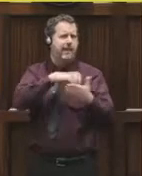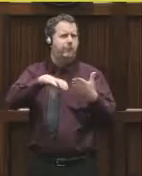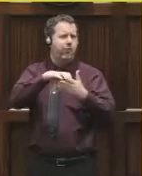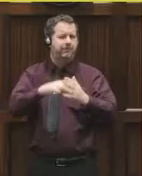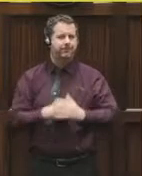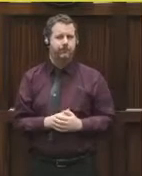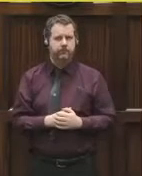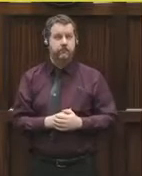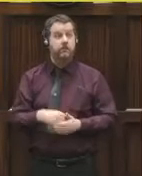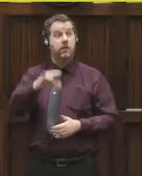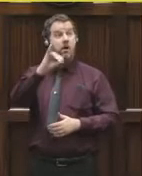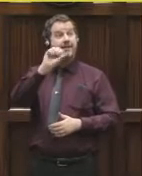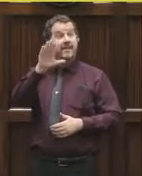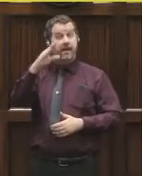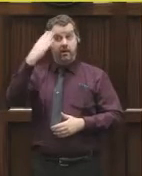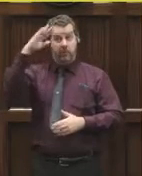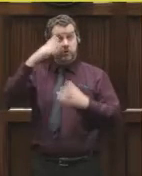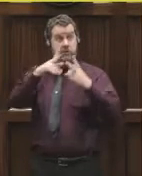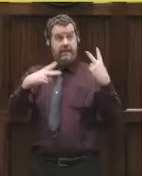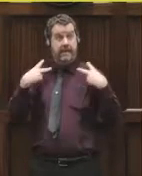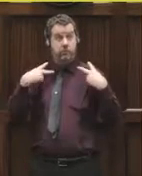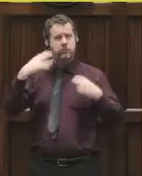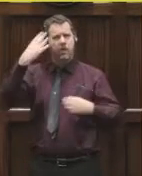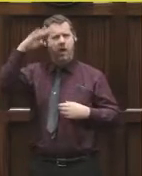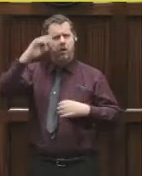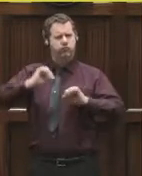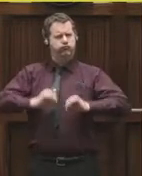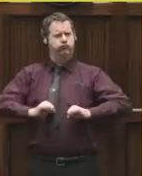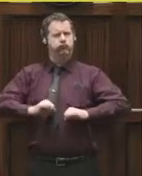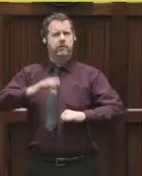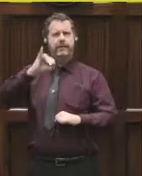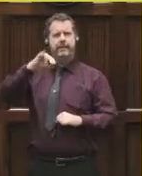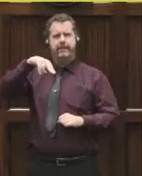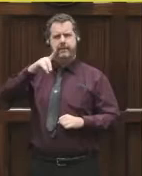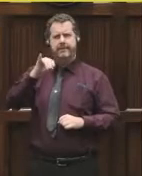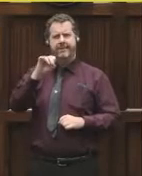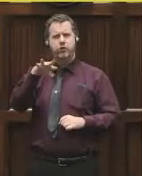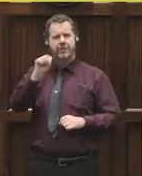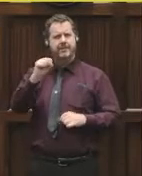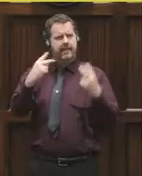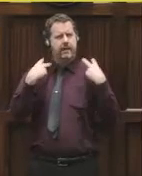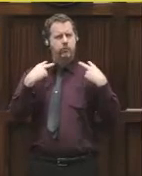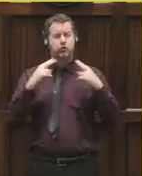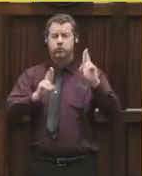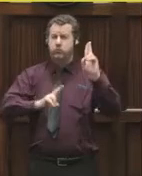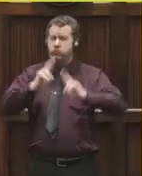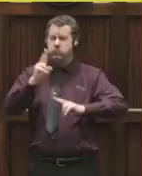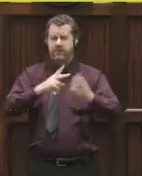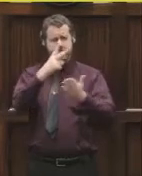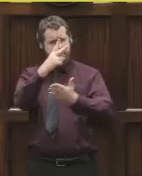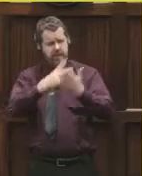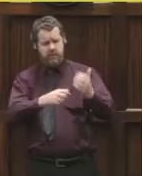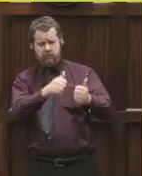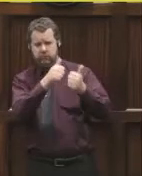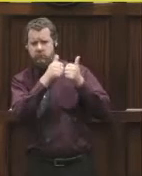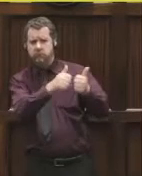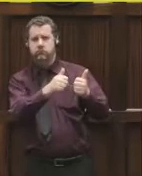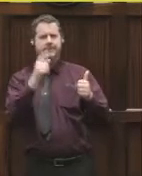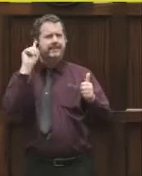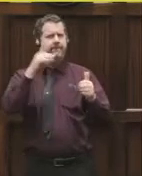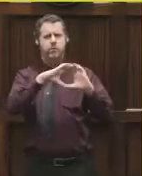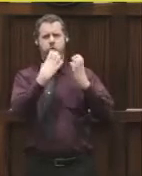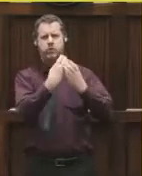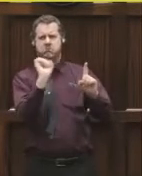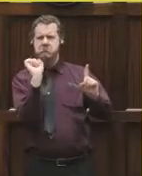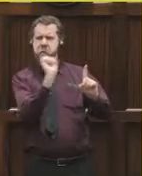is an indigenous language to Ireland. The language is something that should be valued as part of the deaf community's culture, but